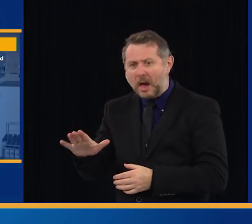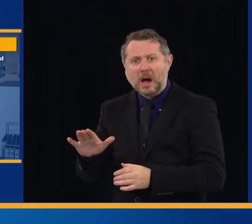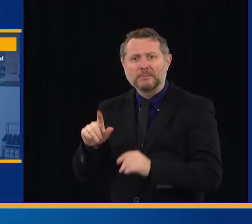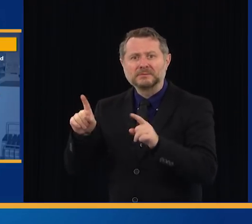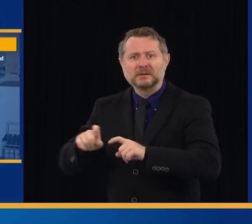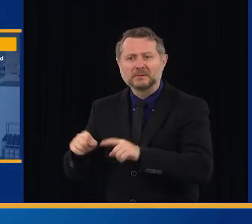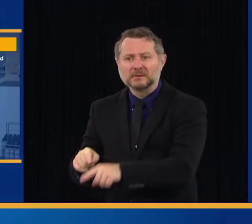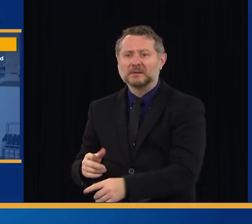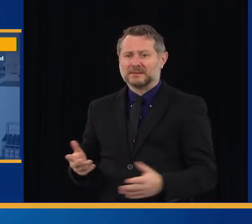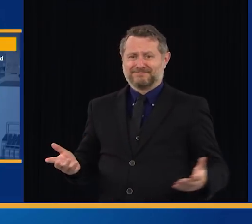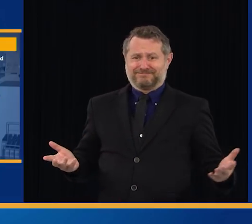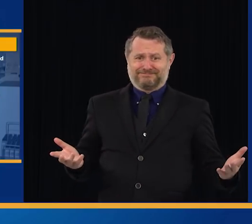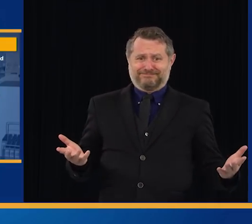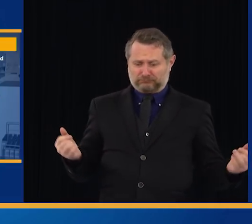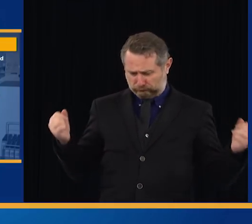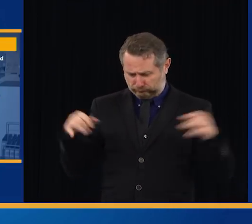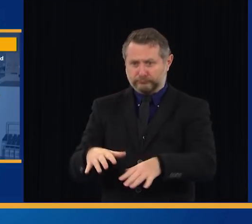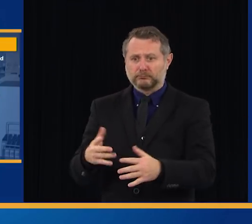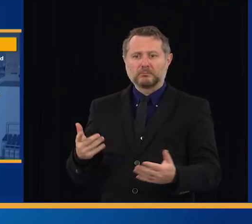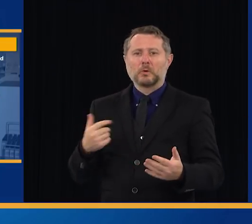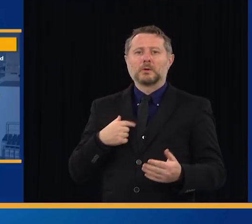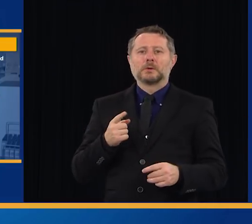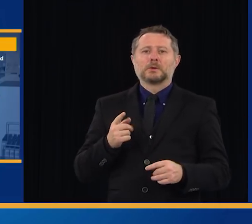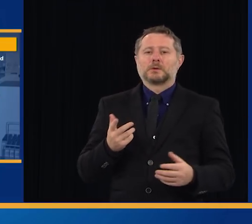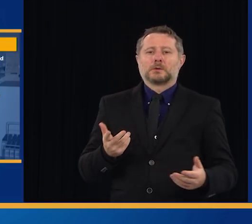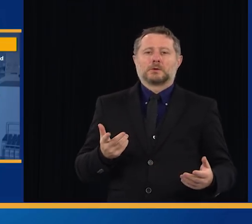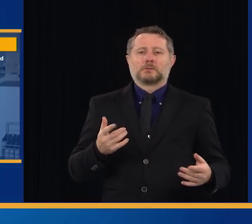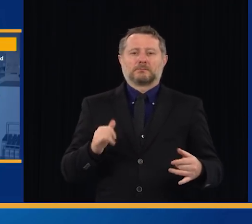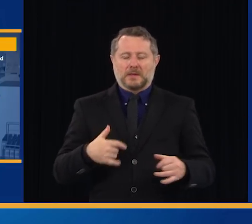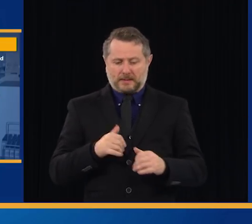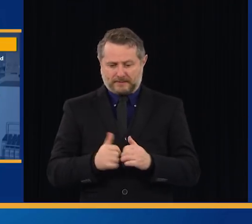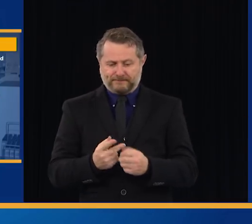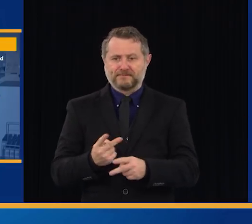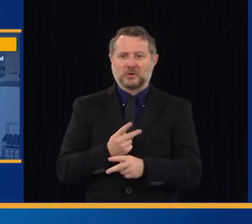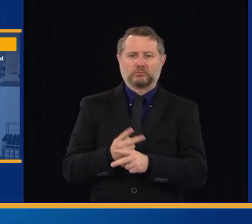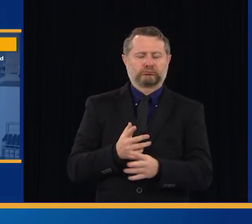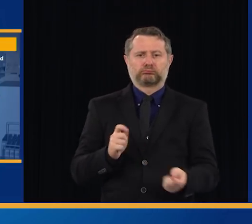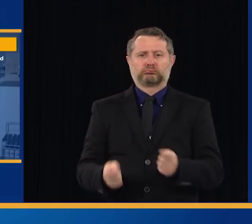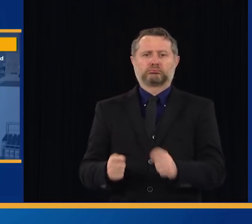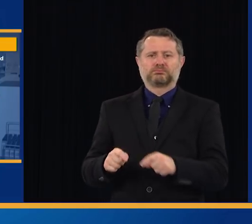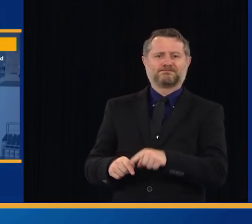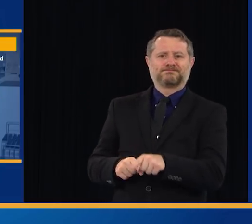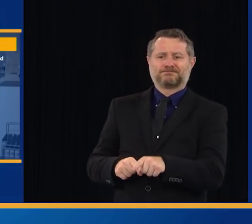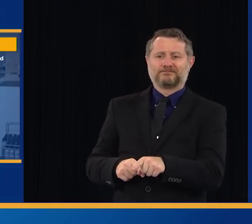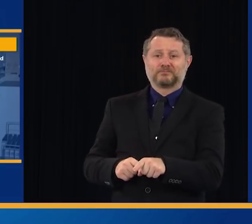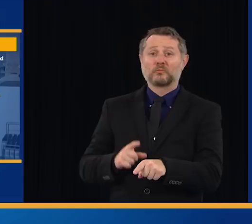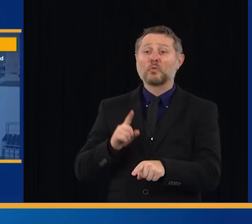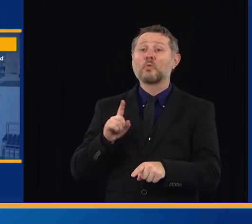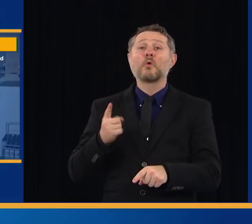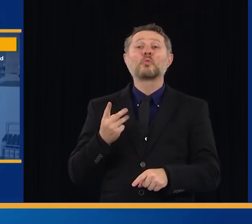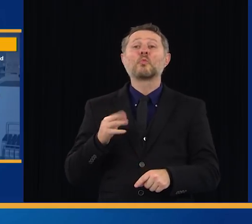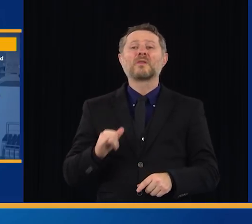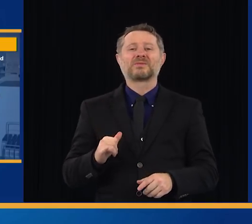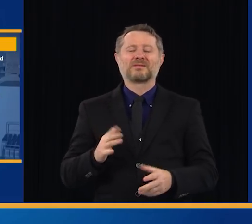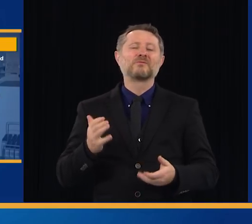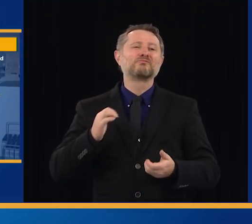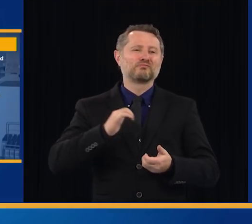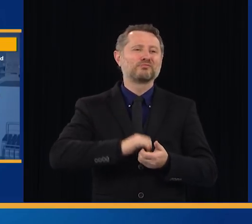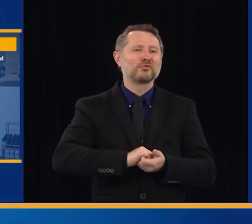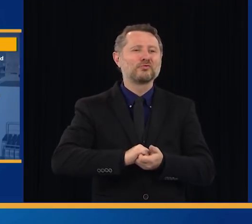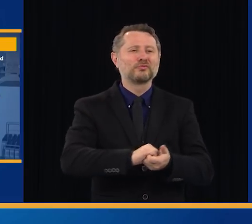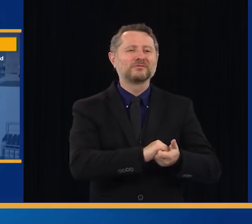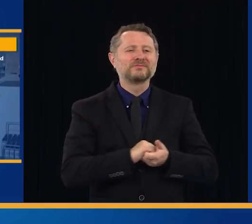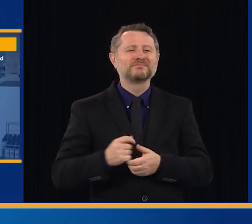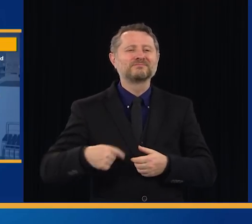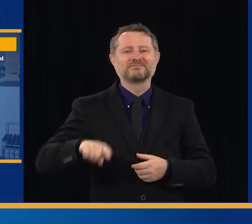This has to be figured out, and it can only be figured out in partnership with the federal